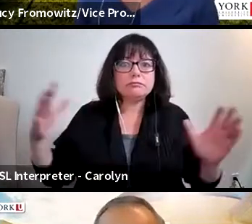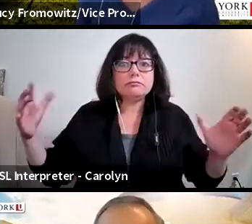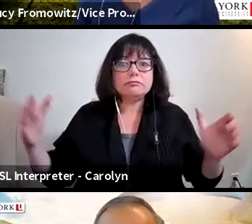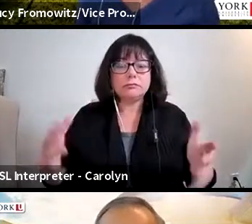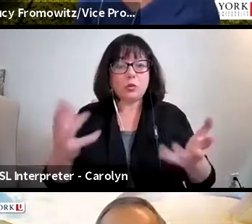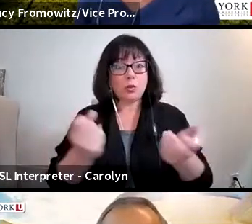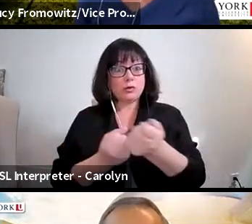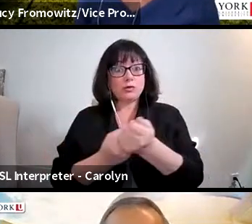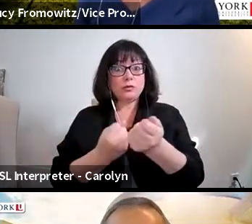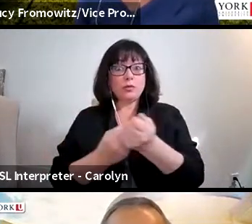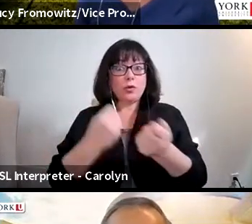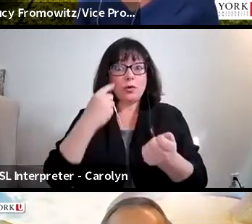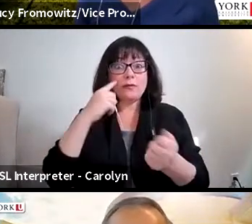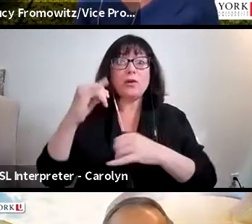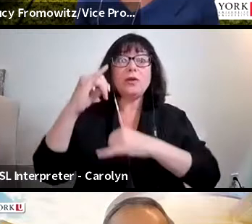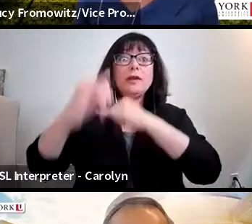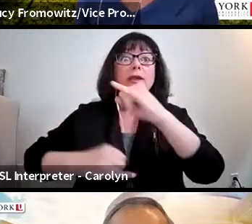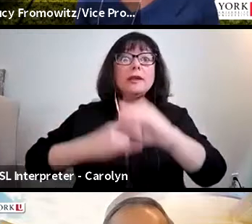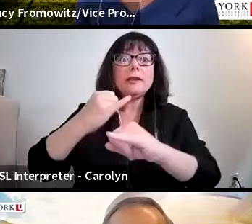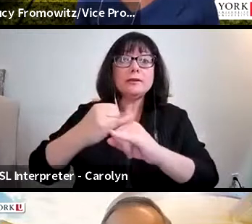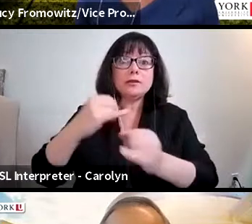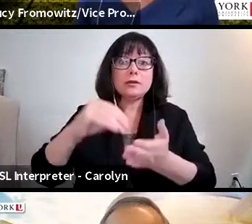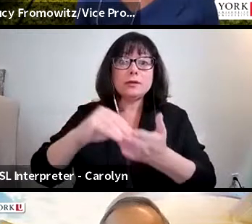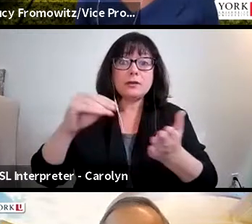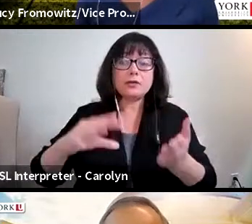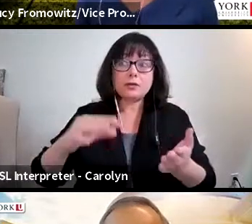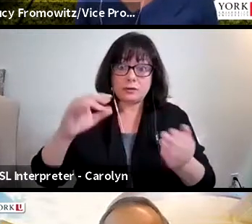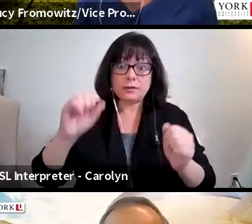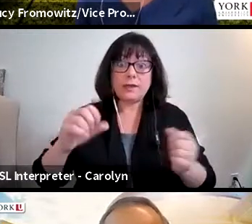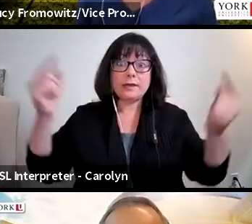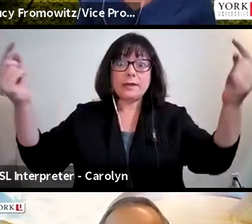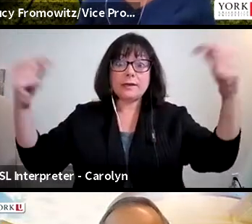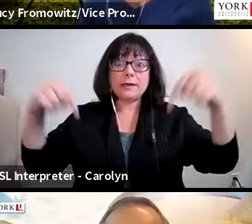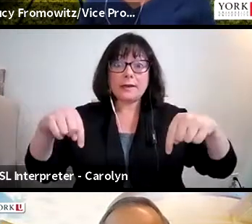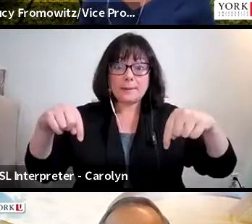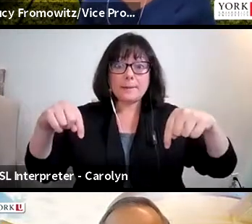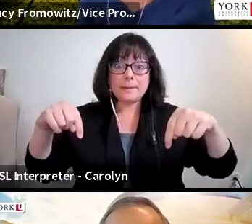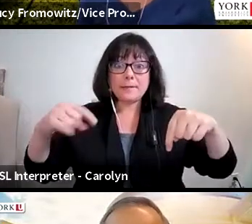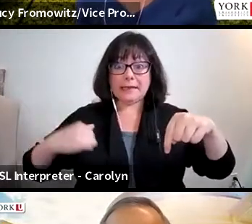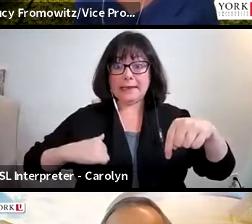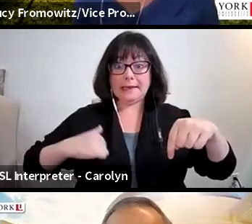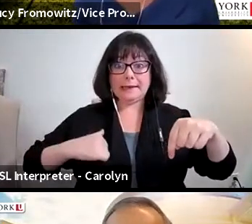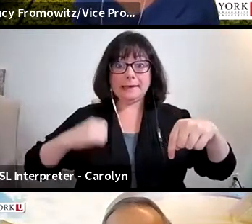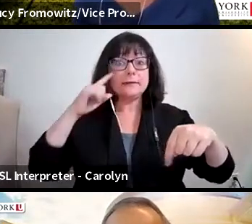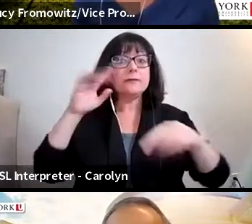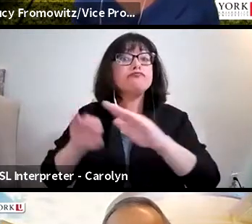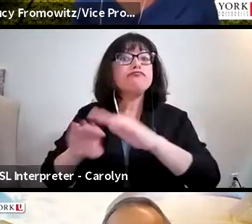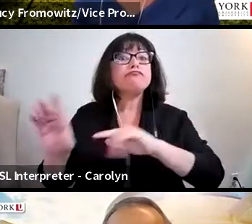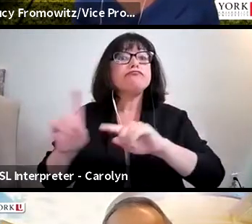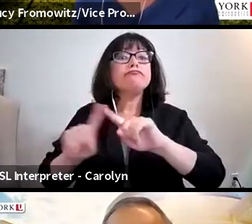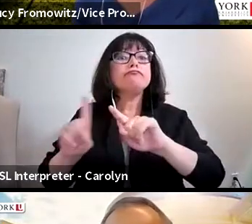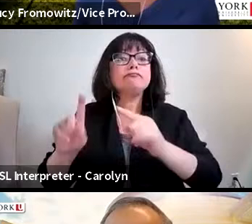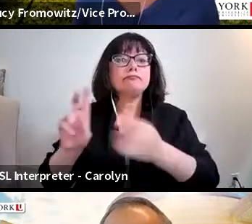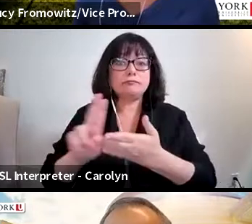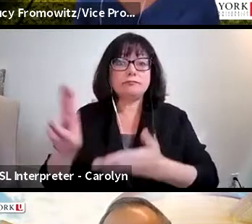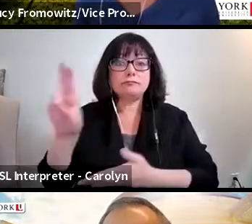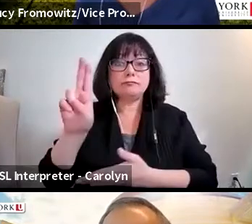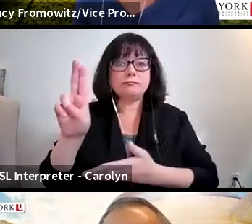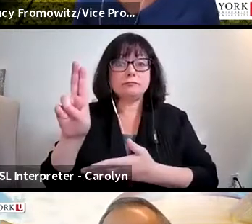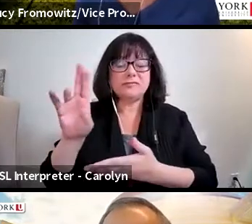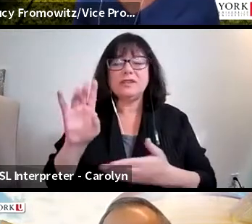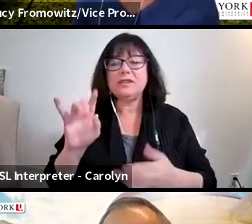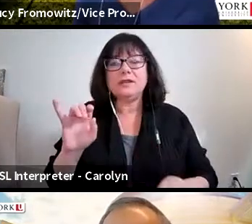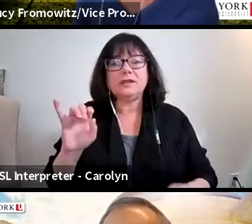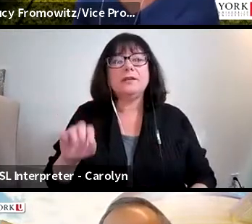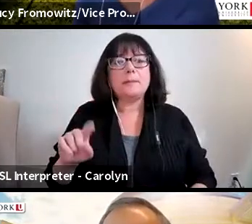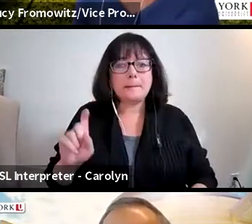more easily attend their chosen universities requires a coordination between the